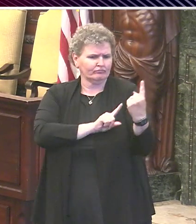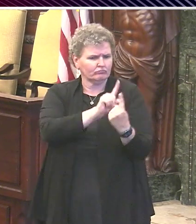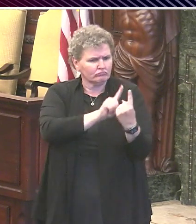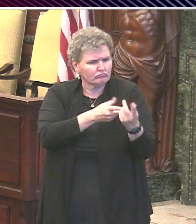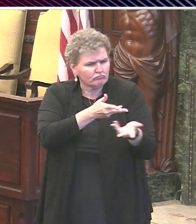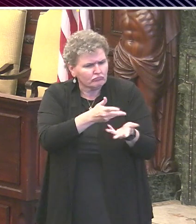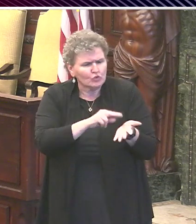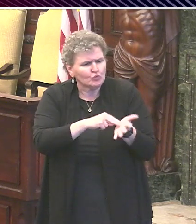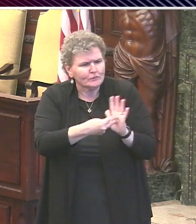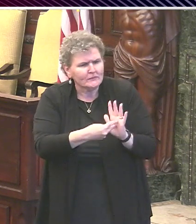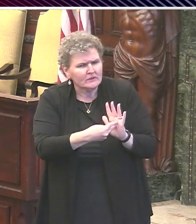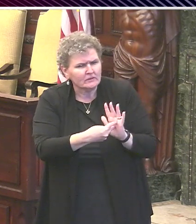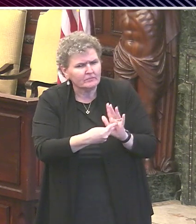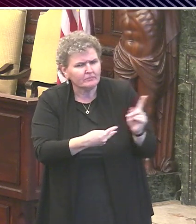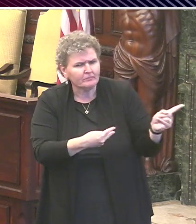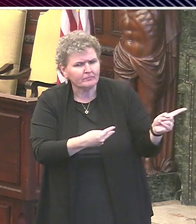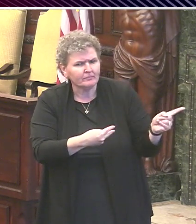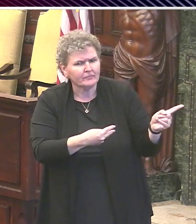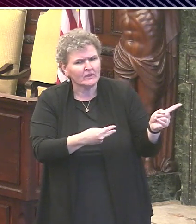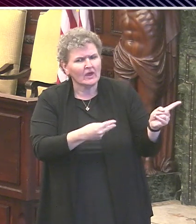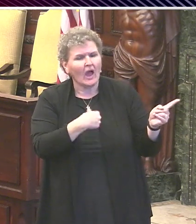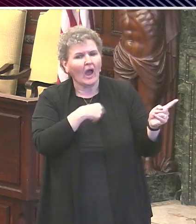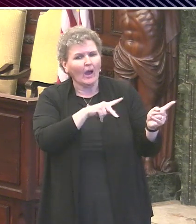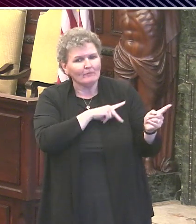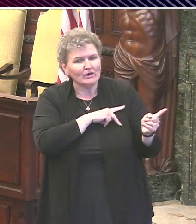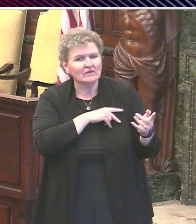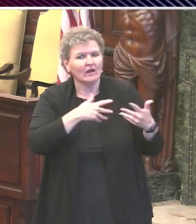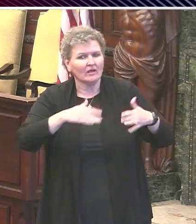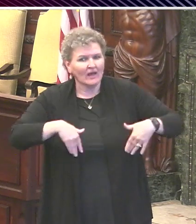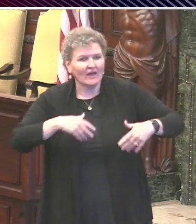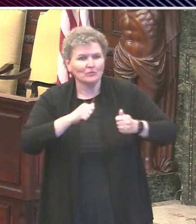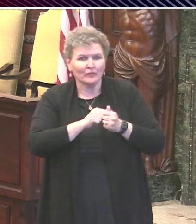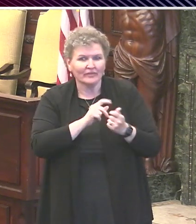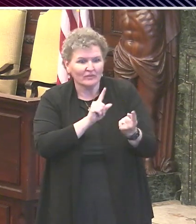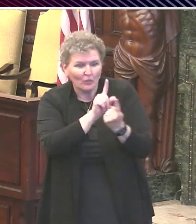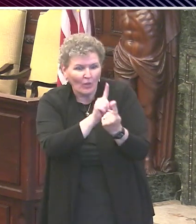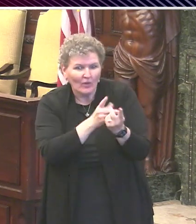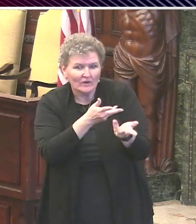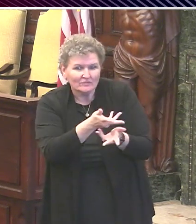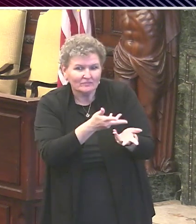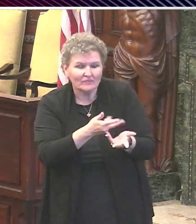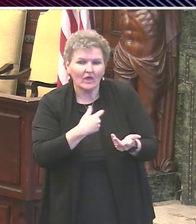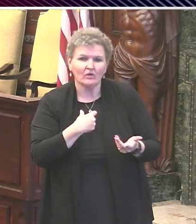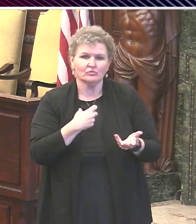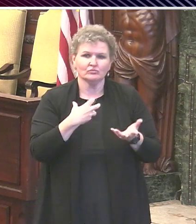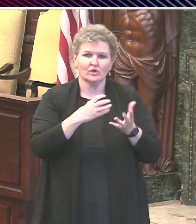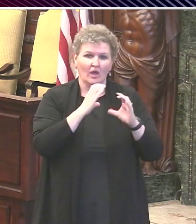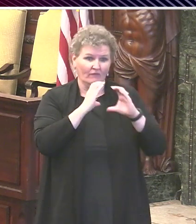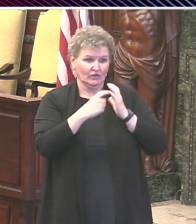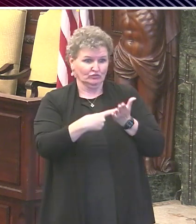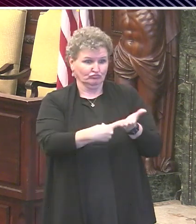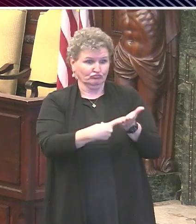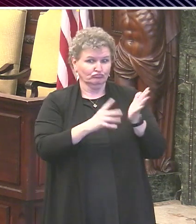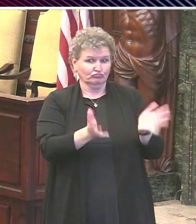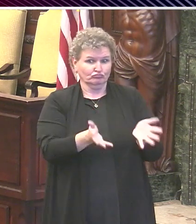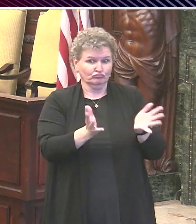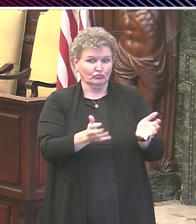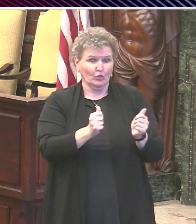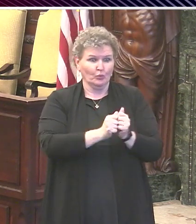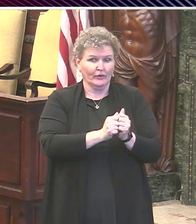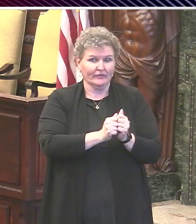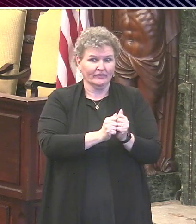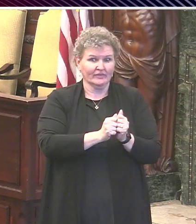I'm going to personally talk to them, which I haven't done yet. All the interaction has been between our employees, between people in the